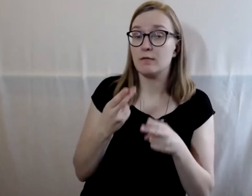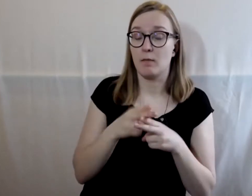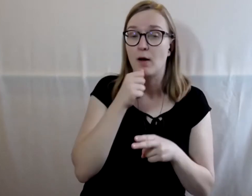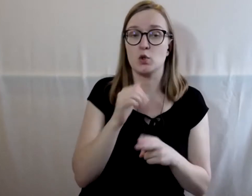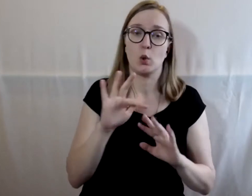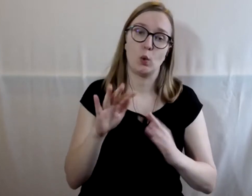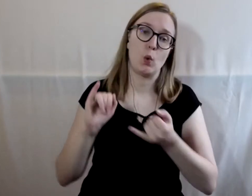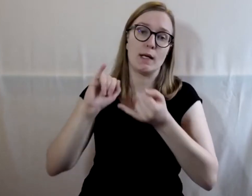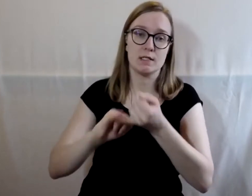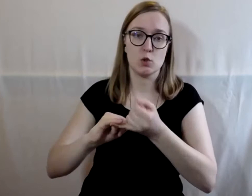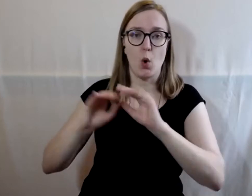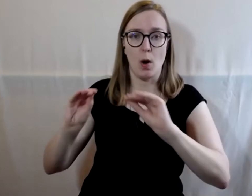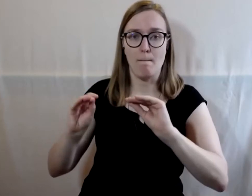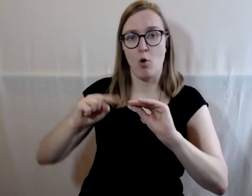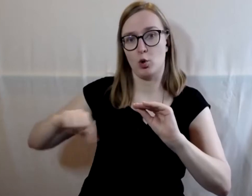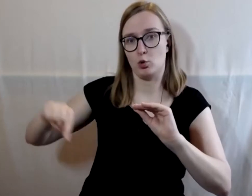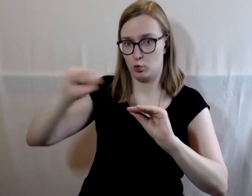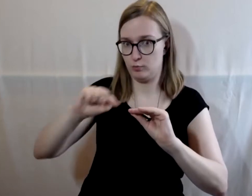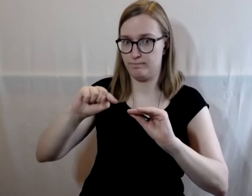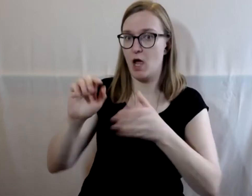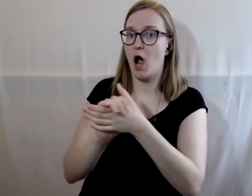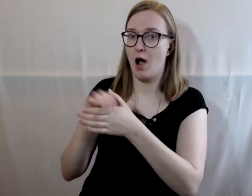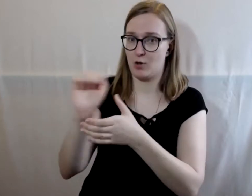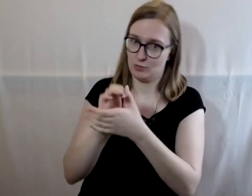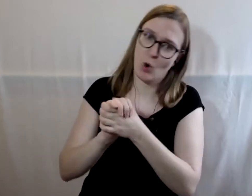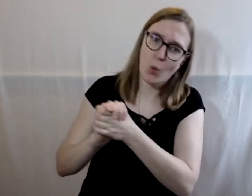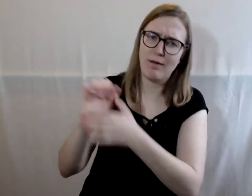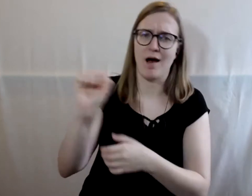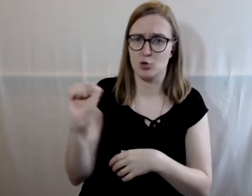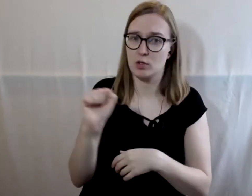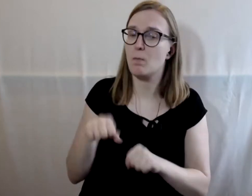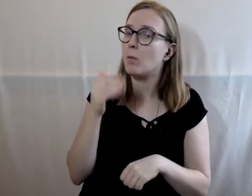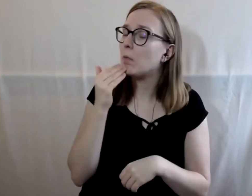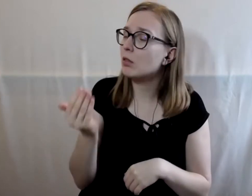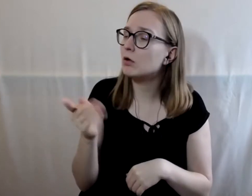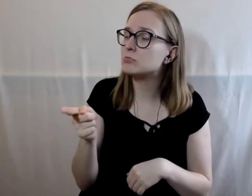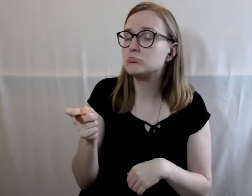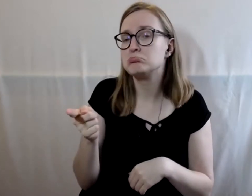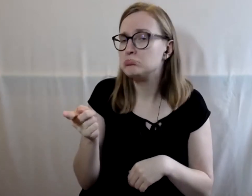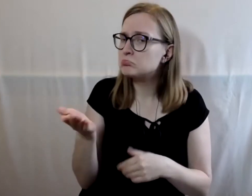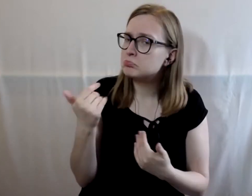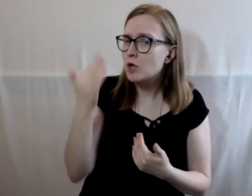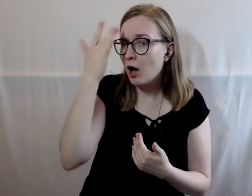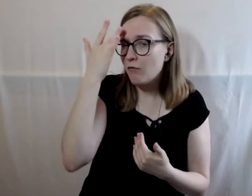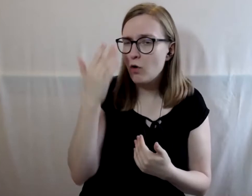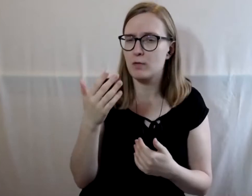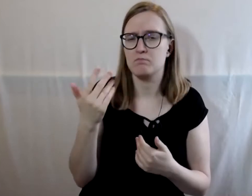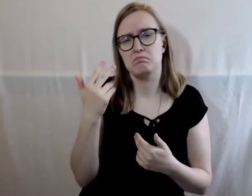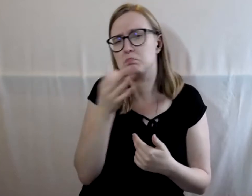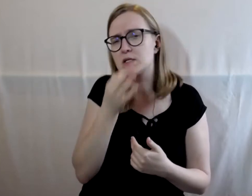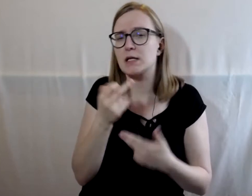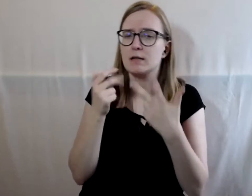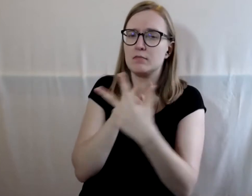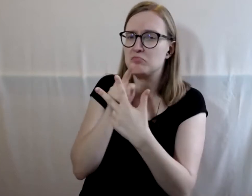teachers, tell me, what are the 3 countries where history is really taught very well? It's very highly